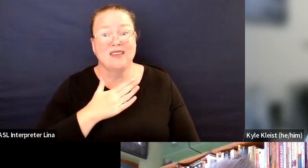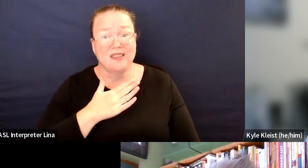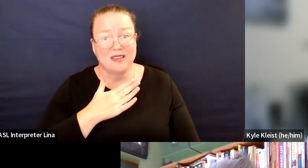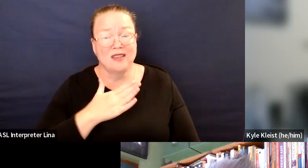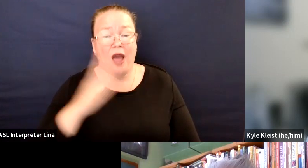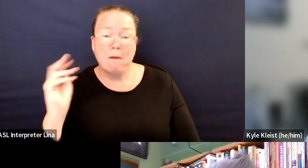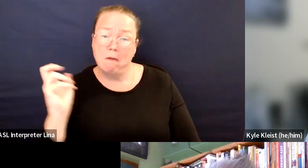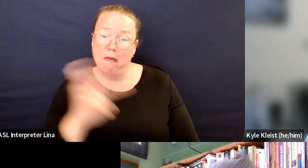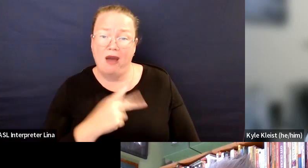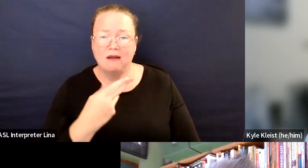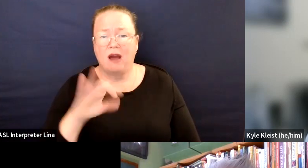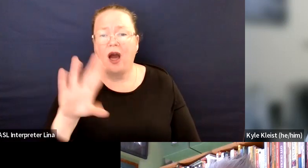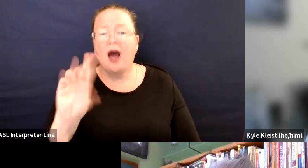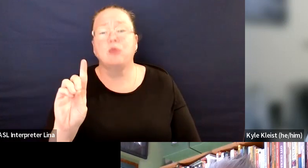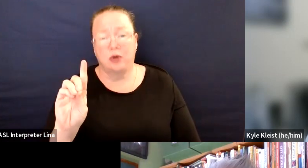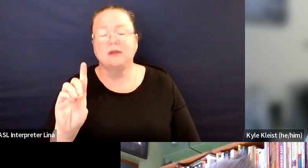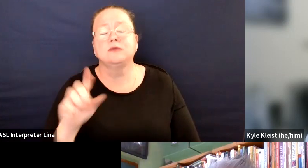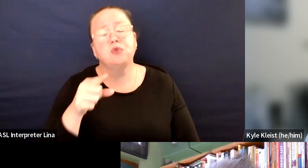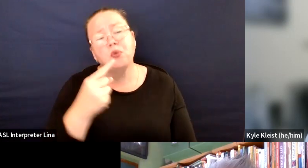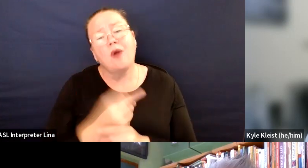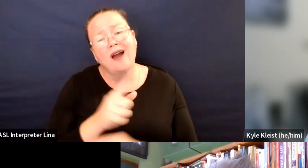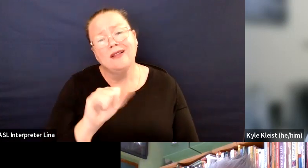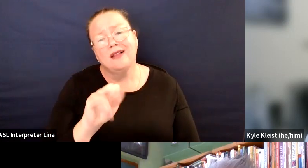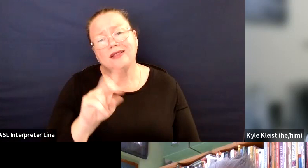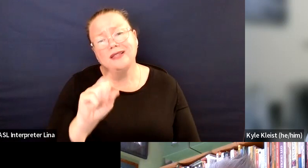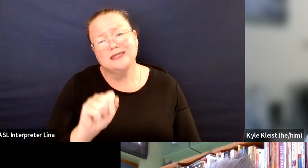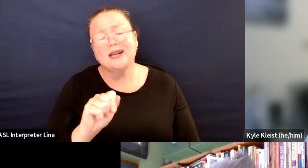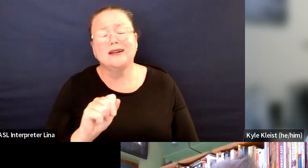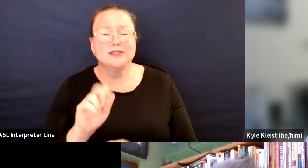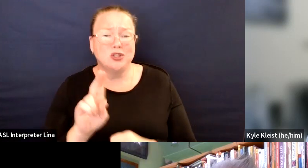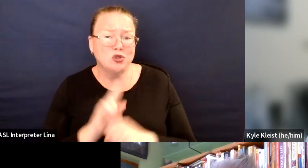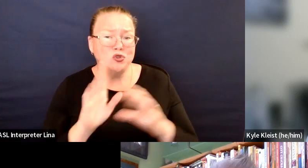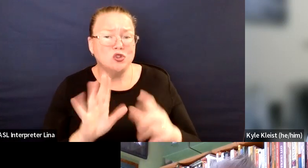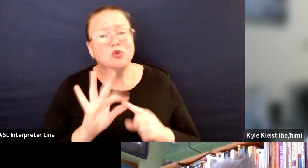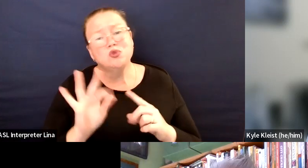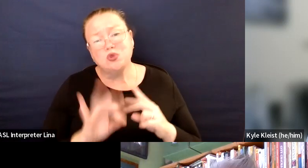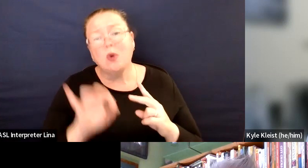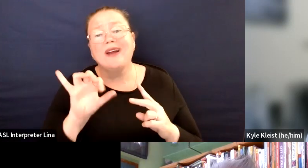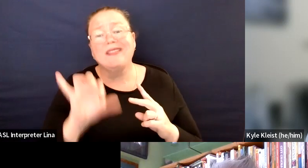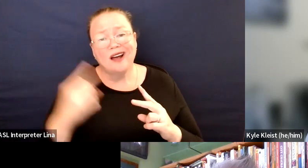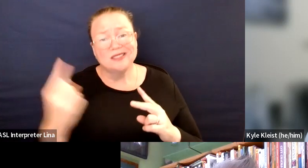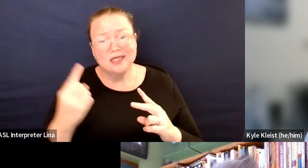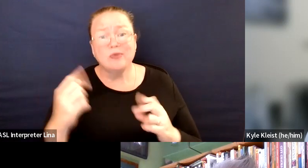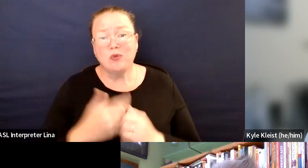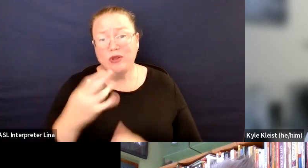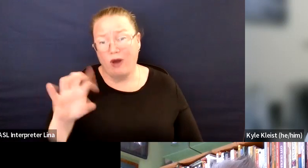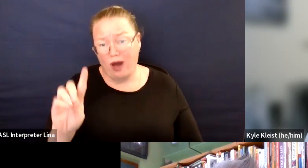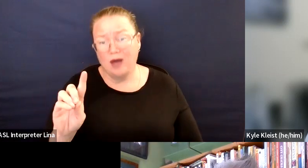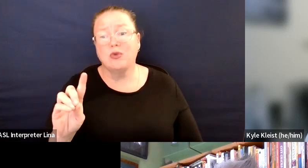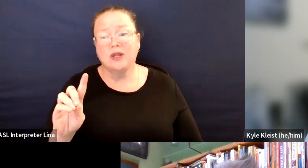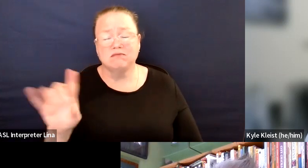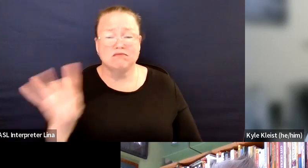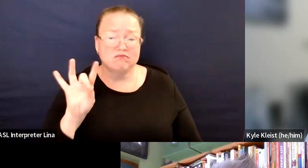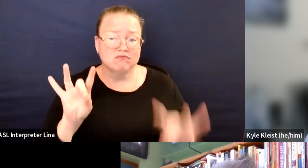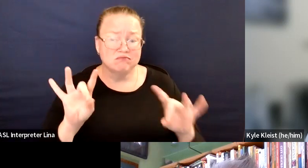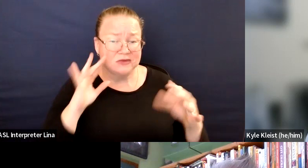back to the hybrid. And you're right, Linda. I mean, when it comes to consumer choice, that's one of the things with having hybrid. But being able